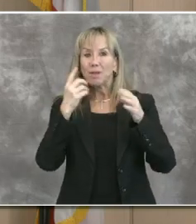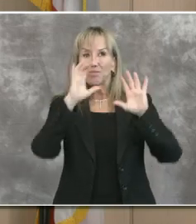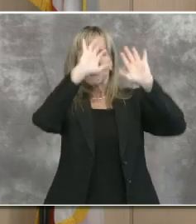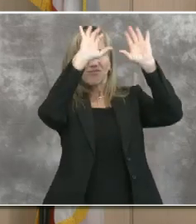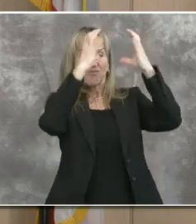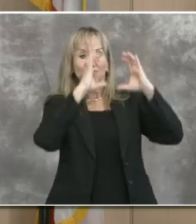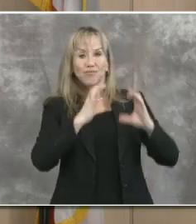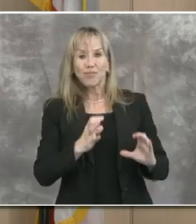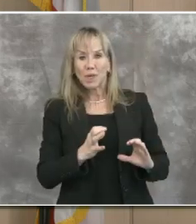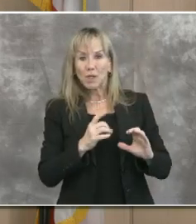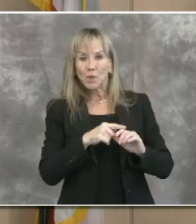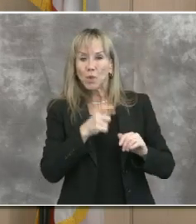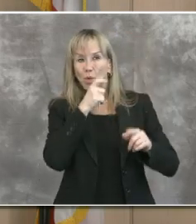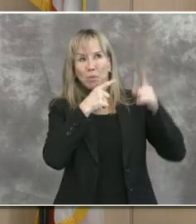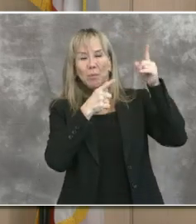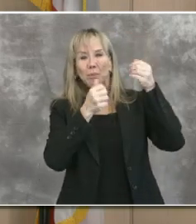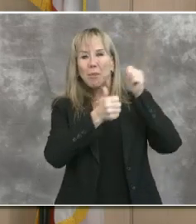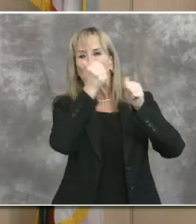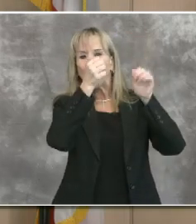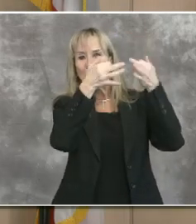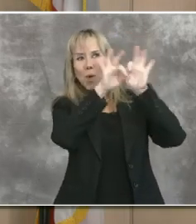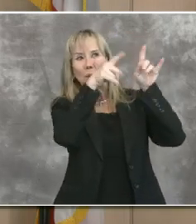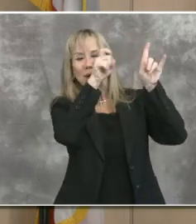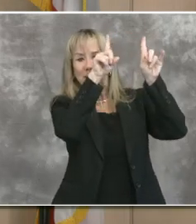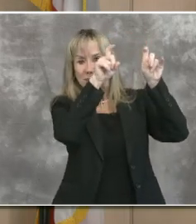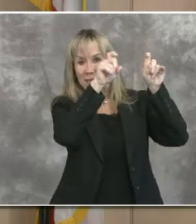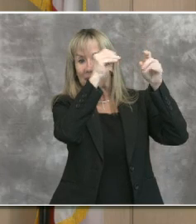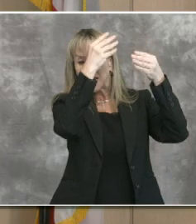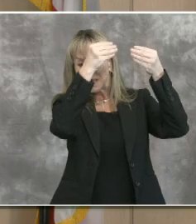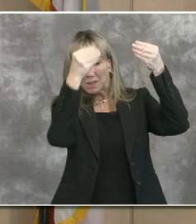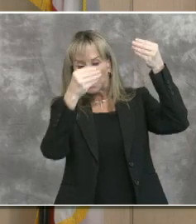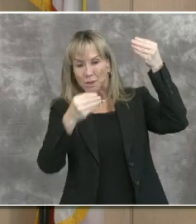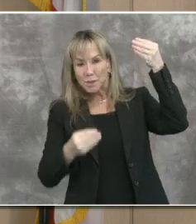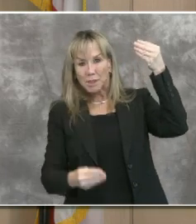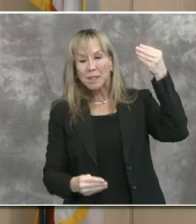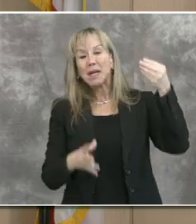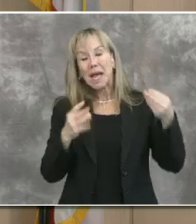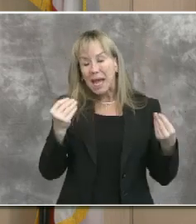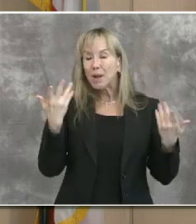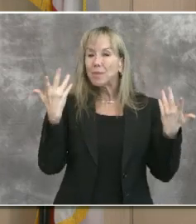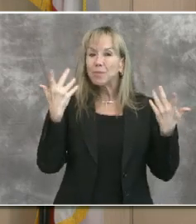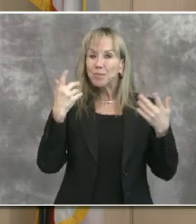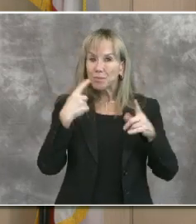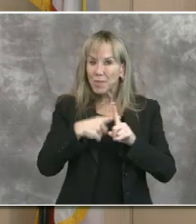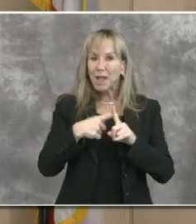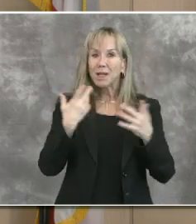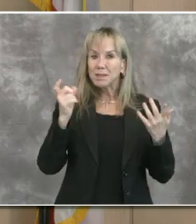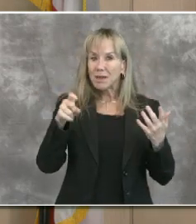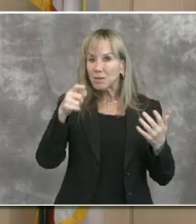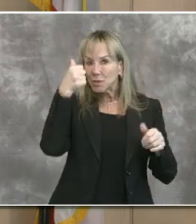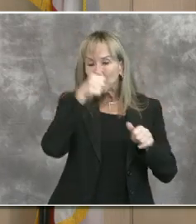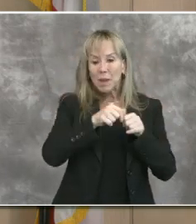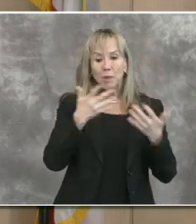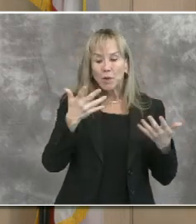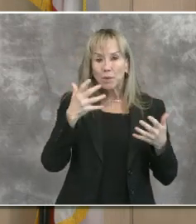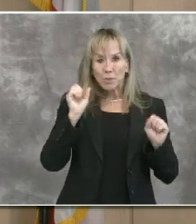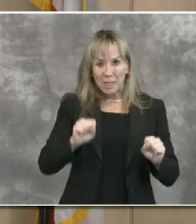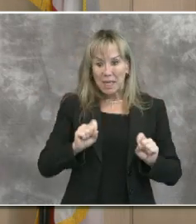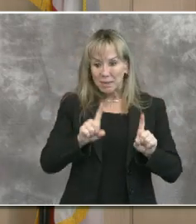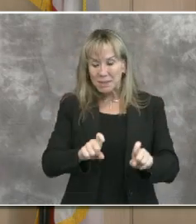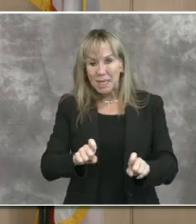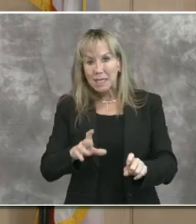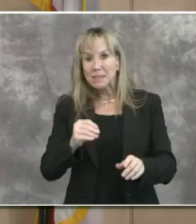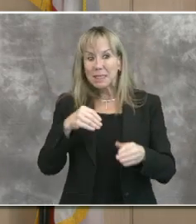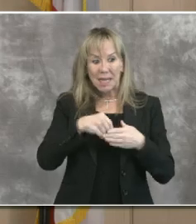to the lowest priority based on the availability both of the capacity in the lab and the ability to collect those specimens.